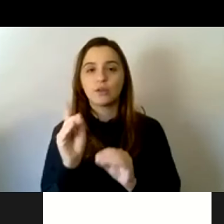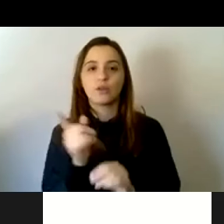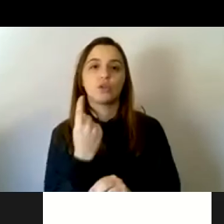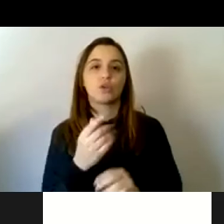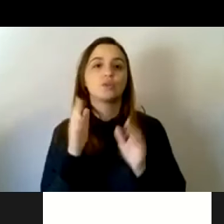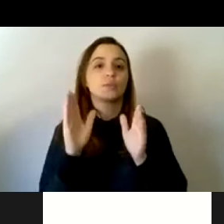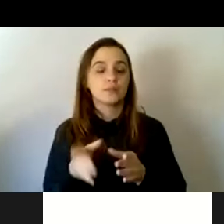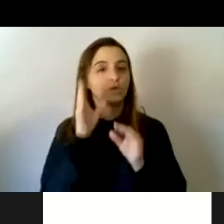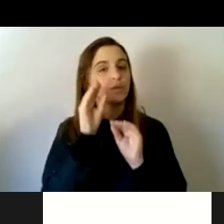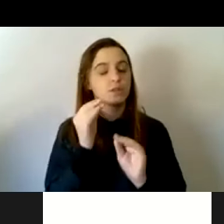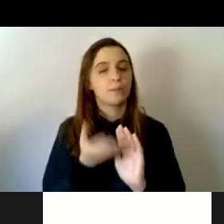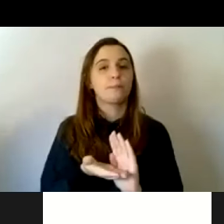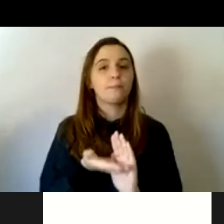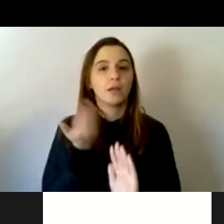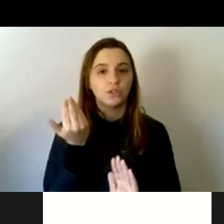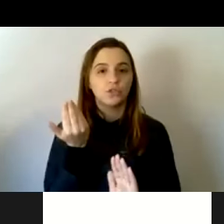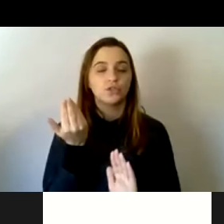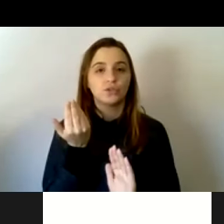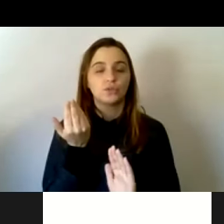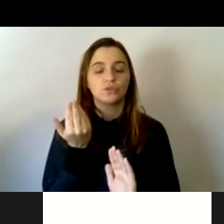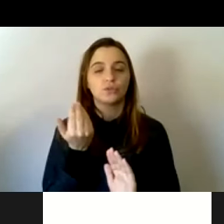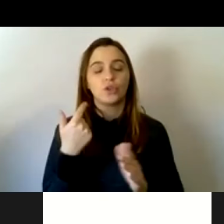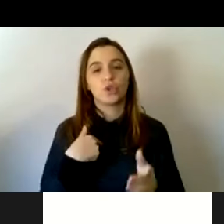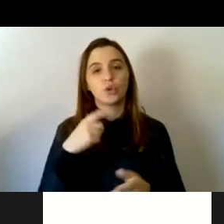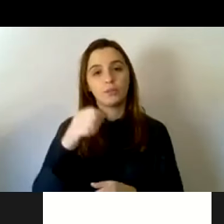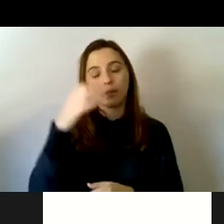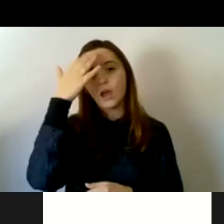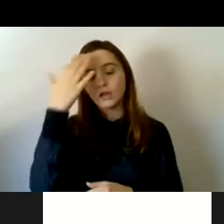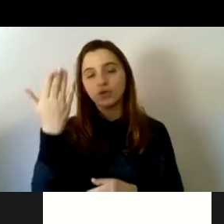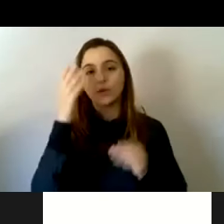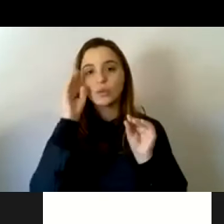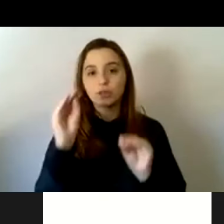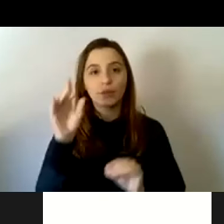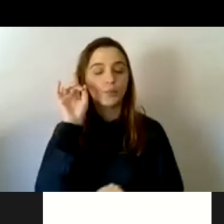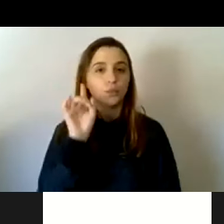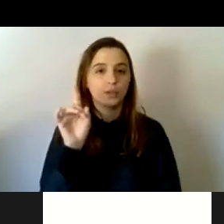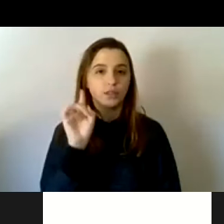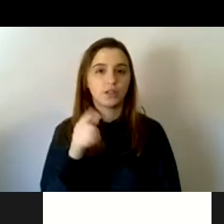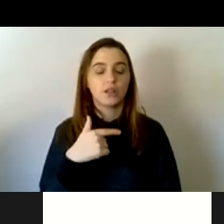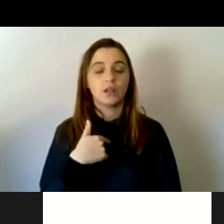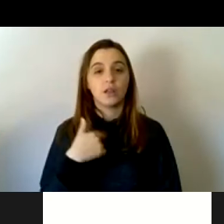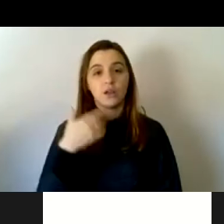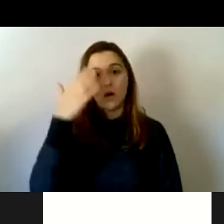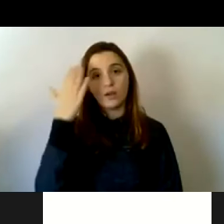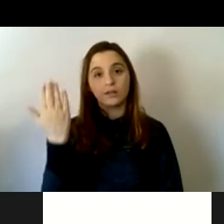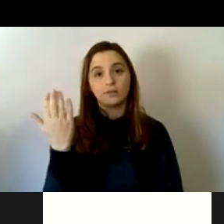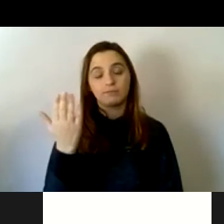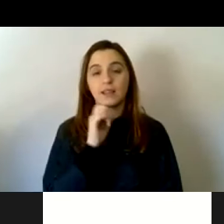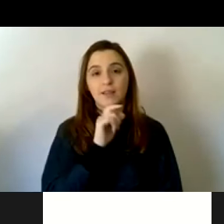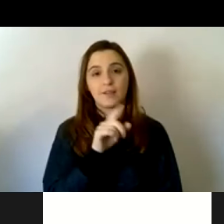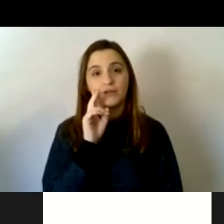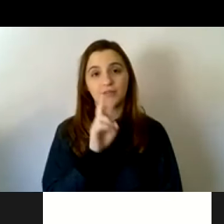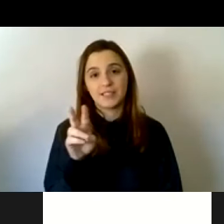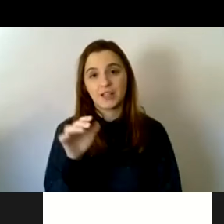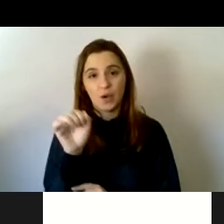education. I also think education is really important, and I can see that you're agreeing with me. Any